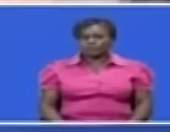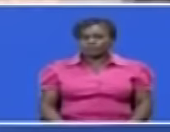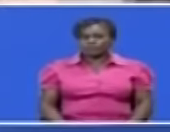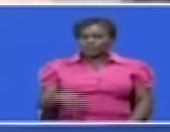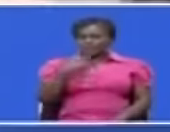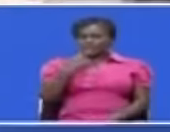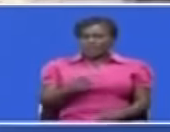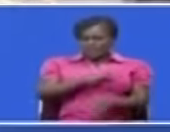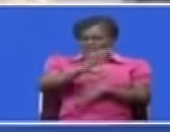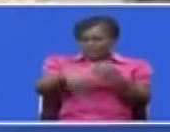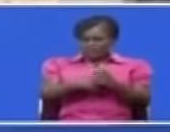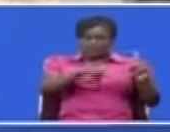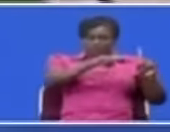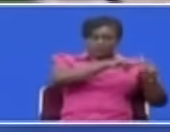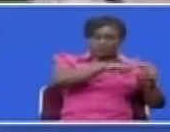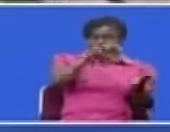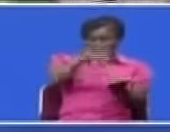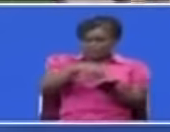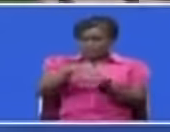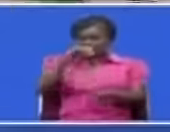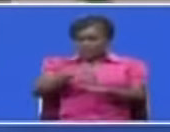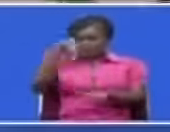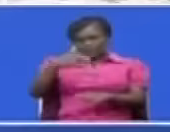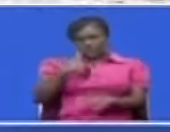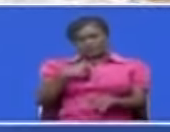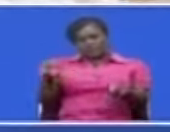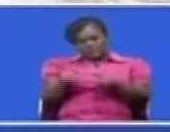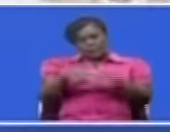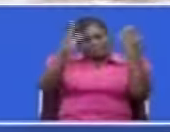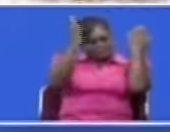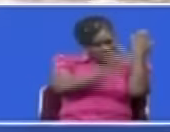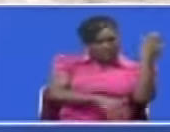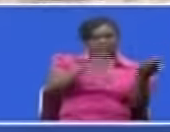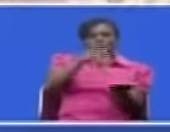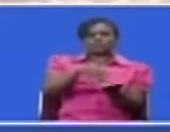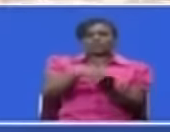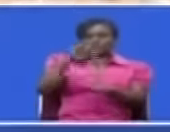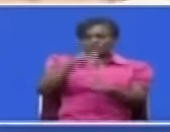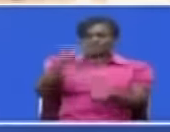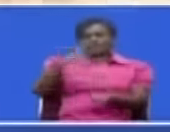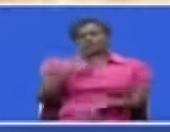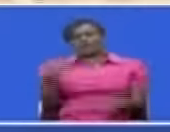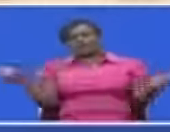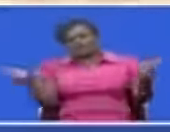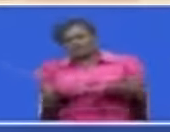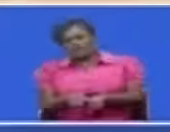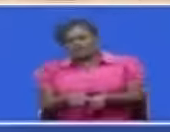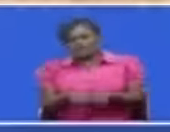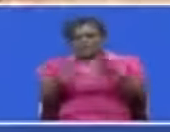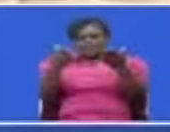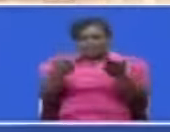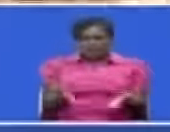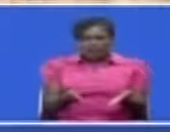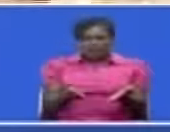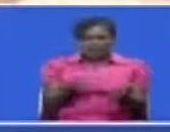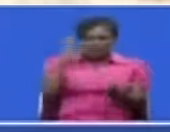They say every positive situation has an effect and every bad situation has an effect too. That brings us to the